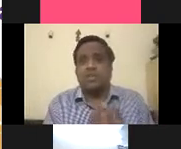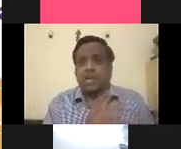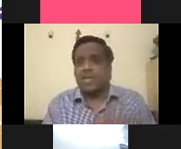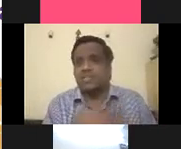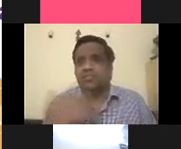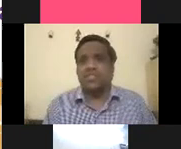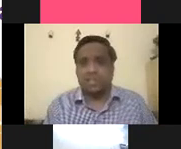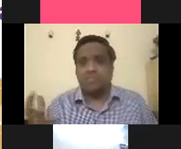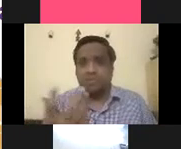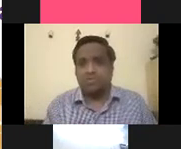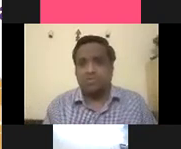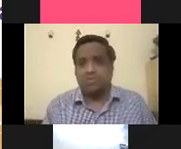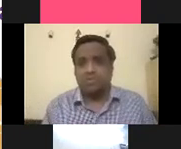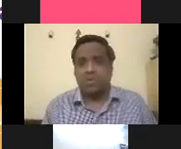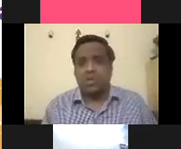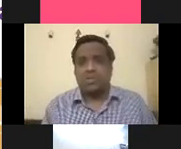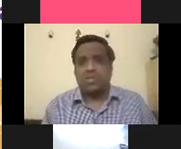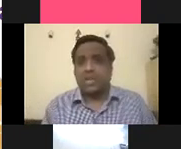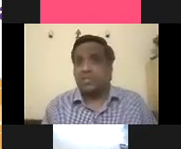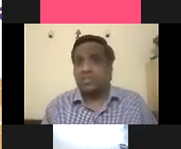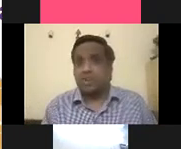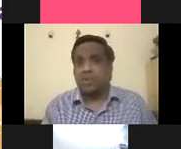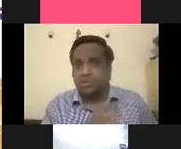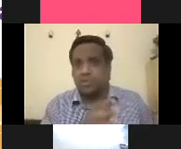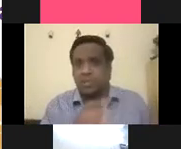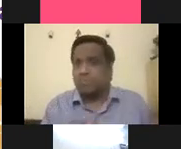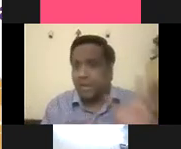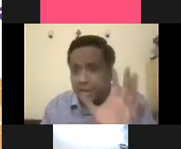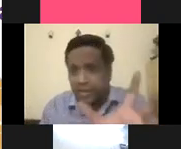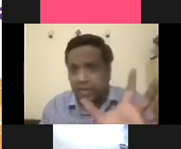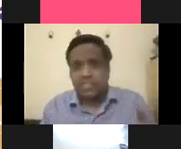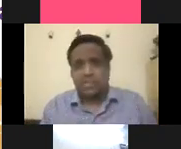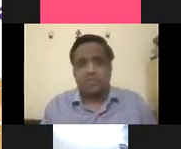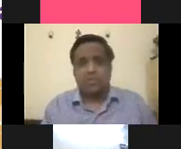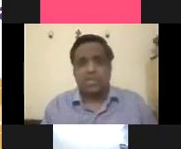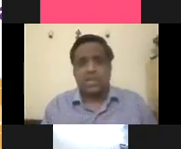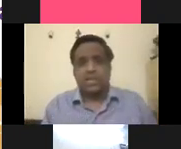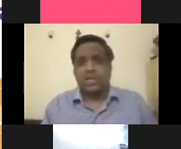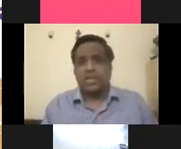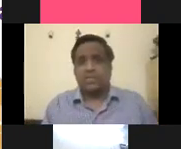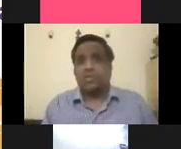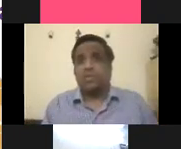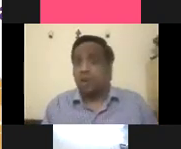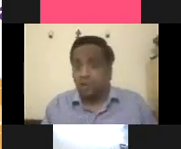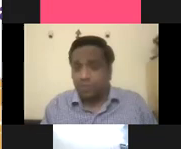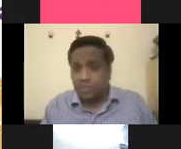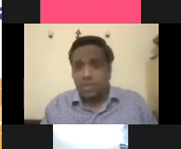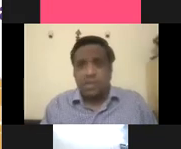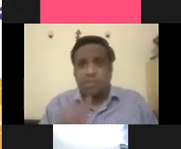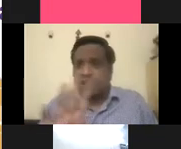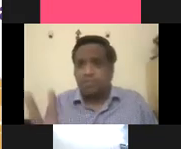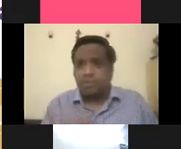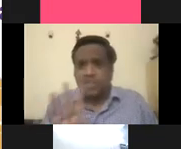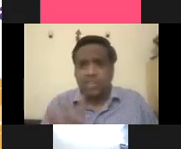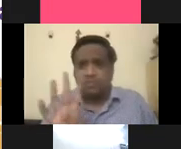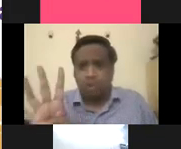about us versus them. You know, we're studying this topic. So by data itself shows that it is about all of us.